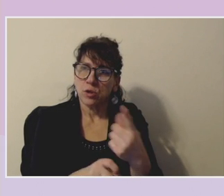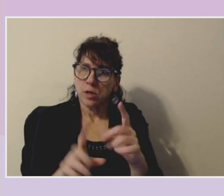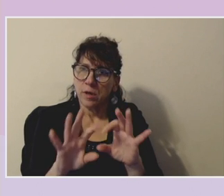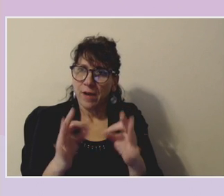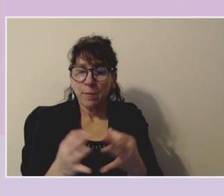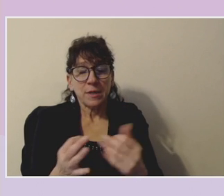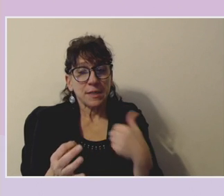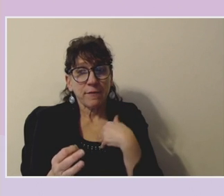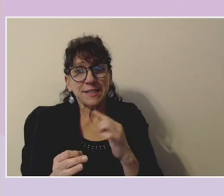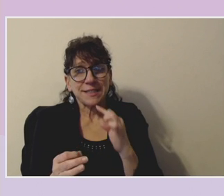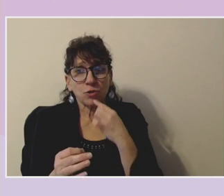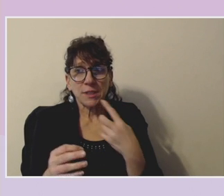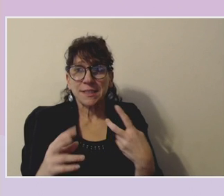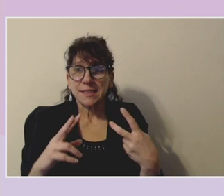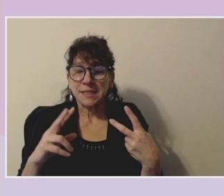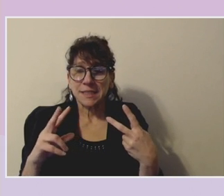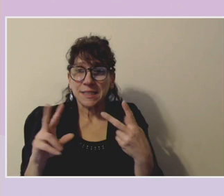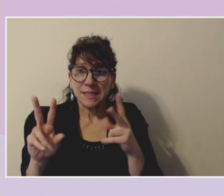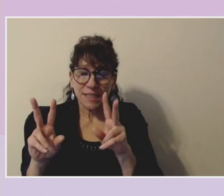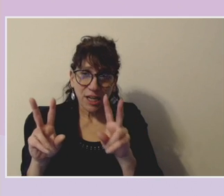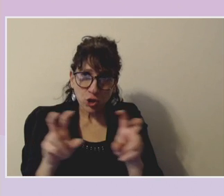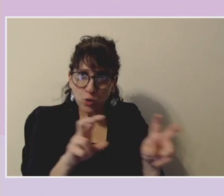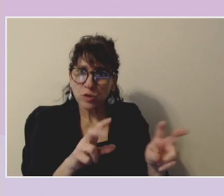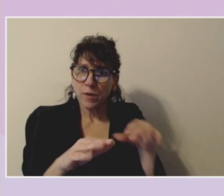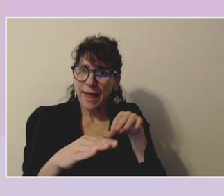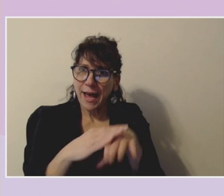issues with access to care.